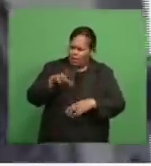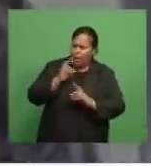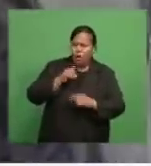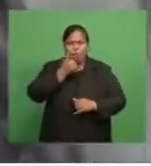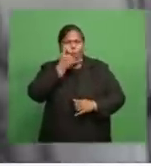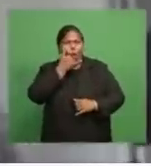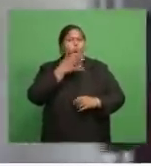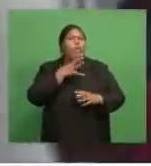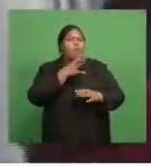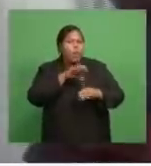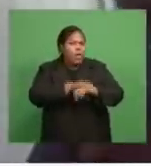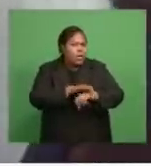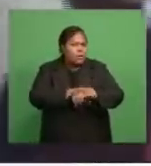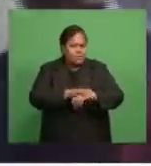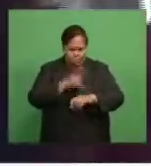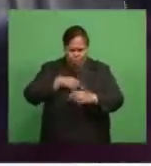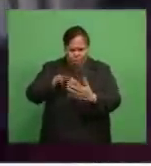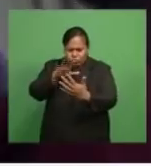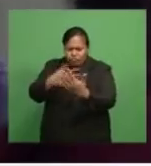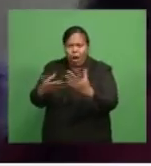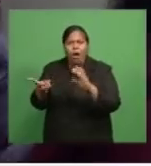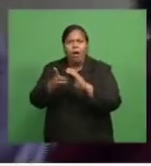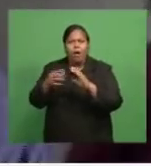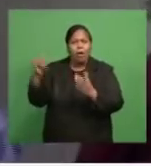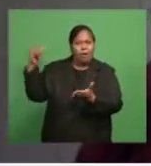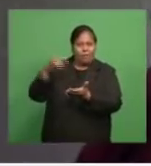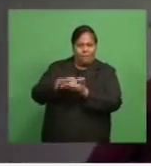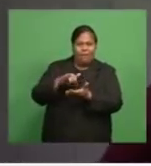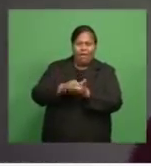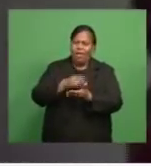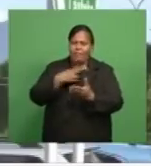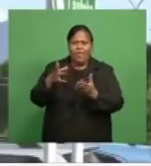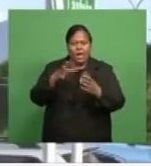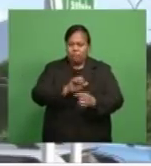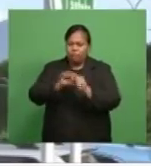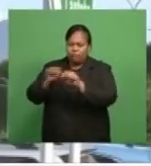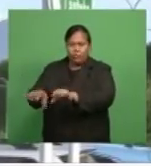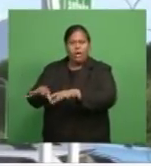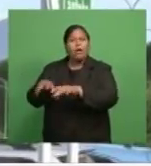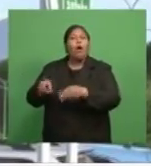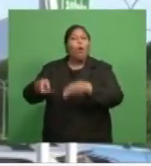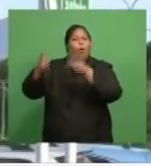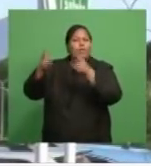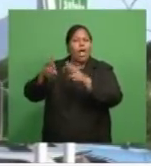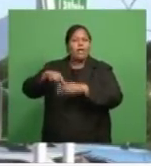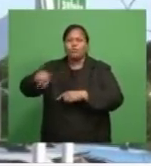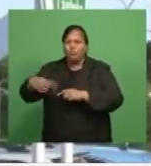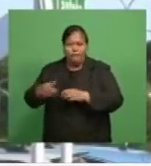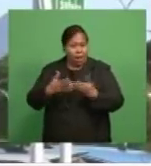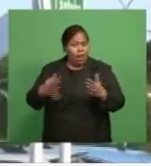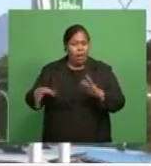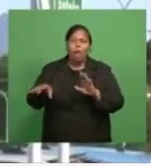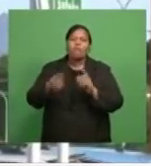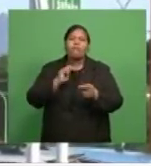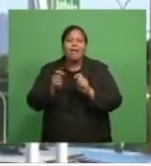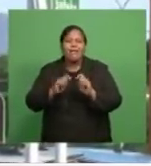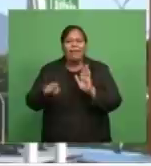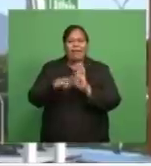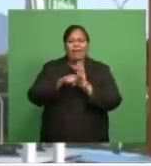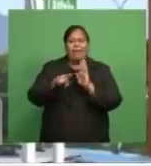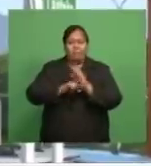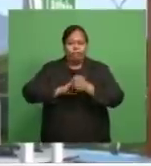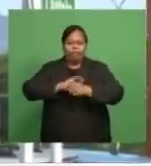itinerary. She was arrested and put into self-quarantine at an apartment in Suva and tested negative of COVID-19.